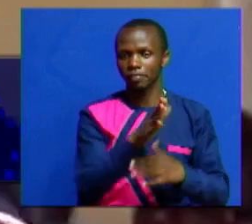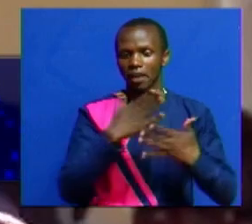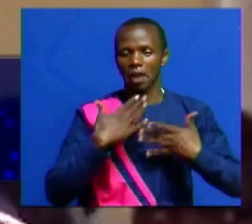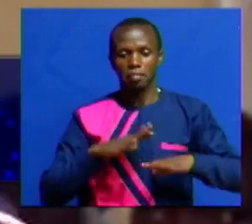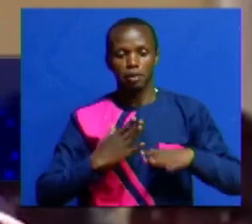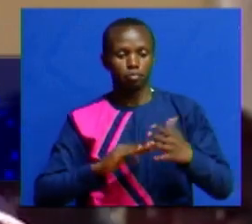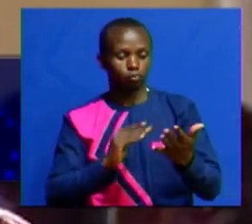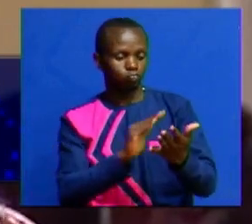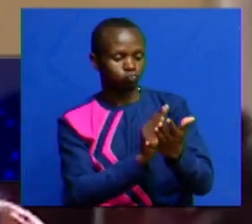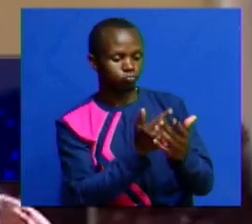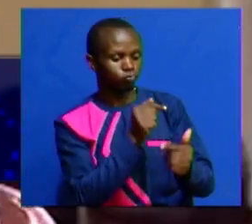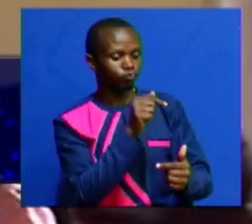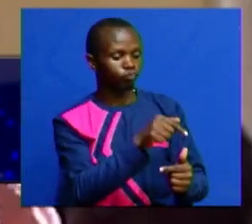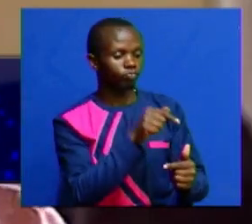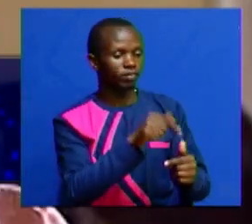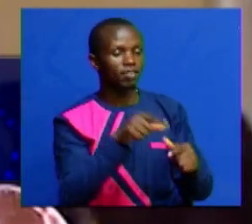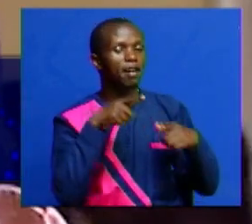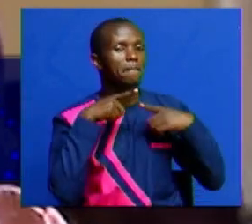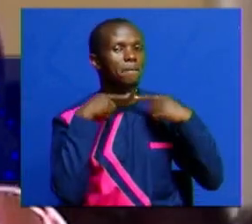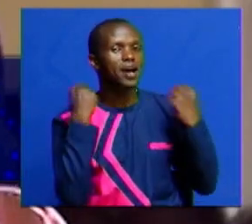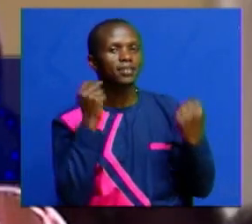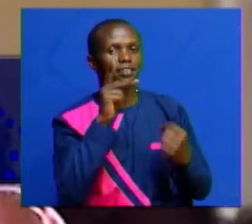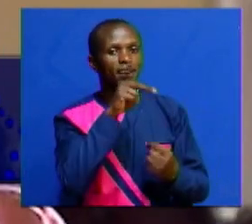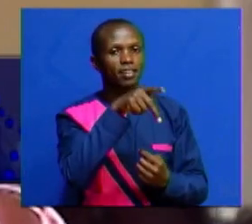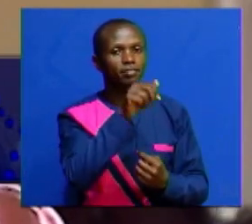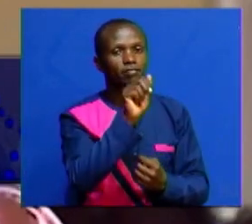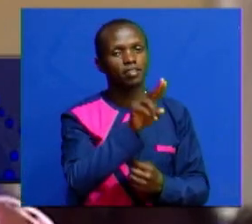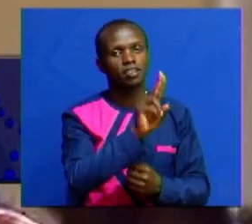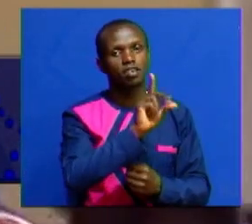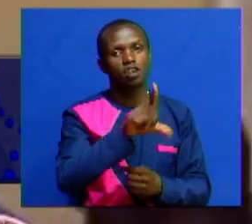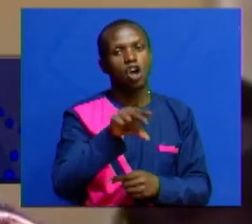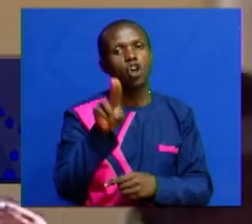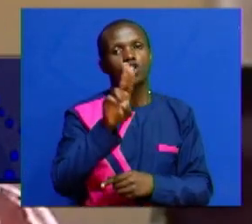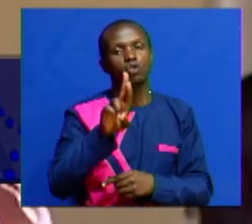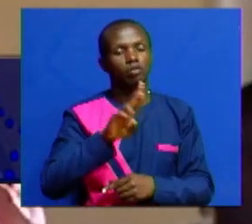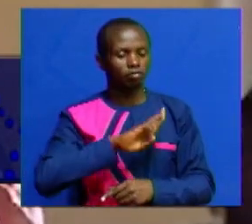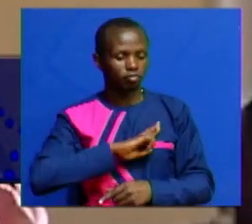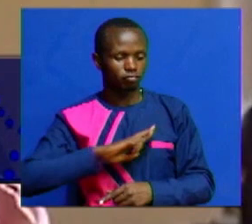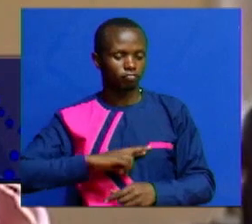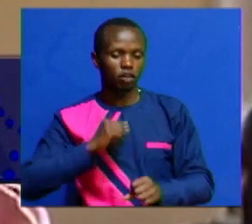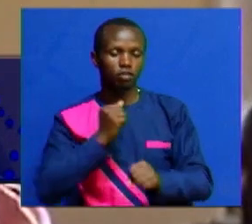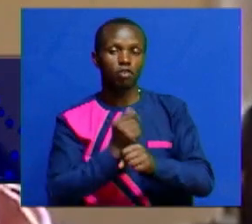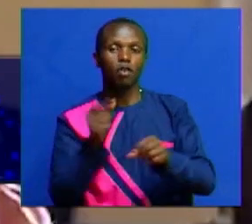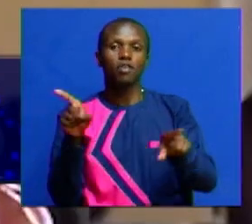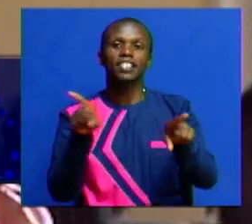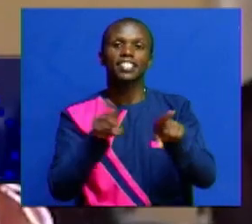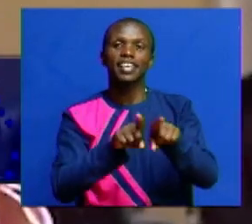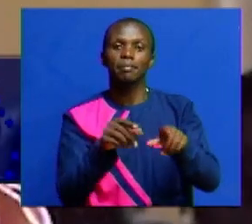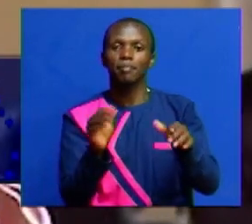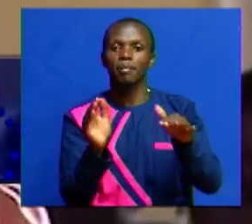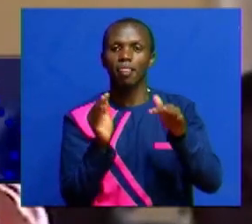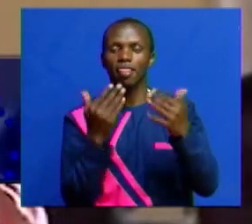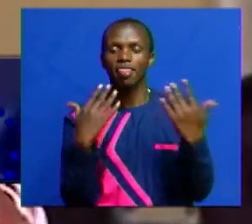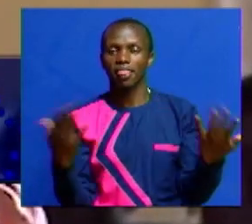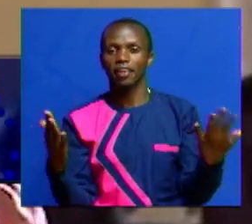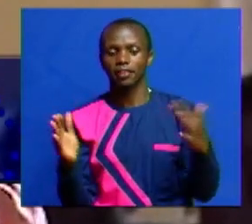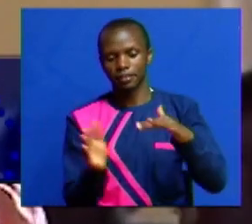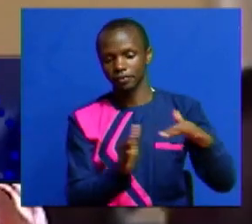McKenzie are using religion to do exactly the same thing. I want to